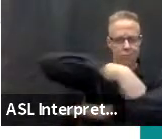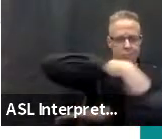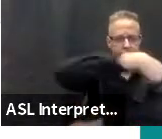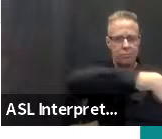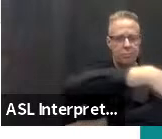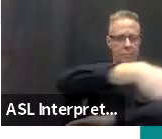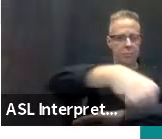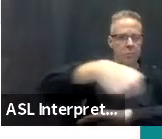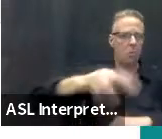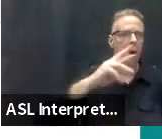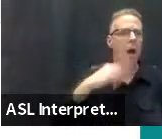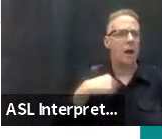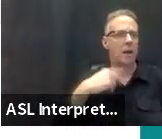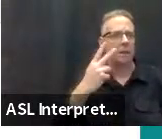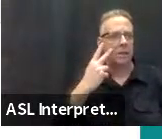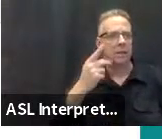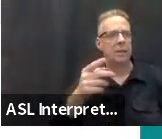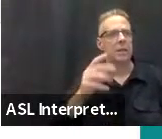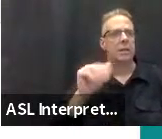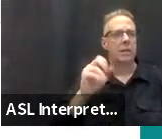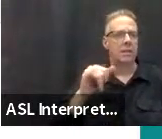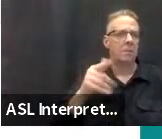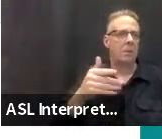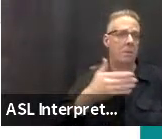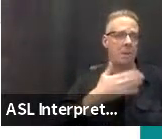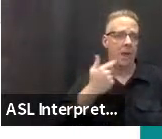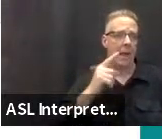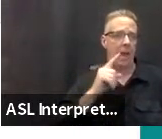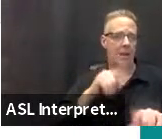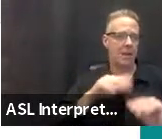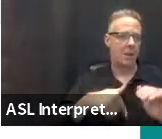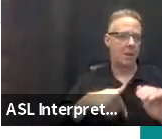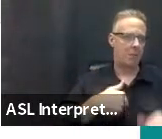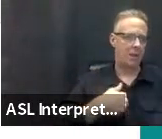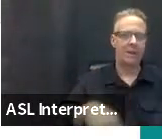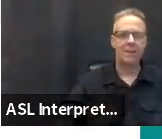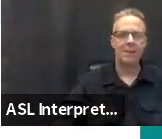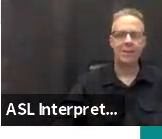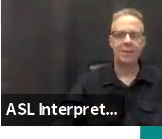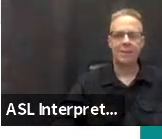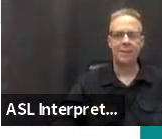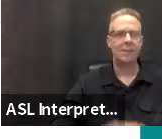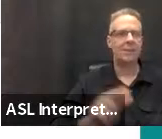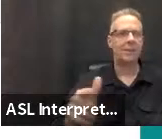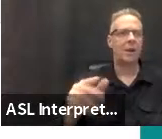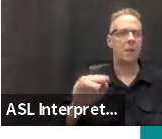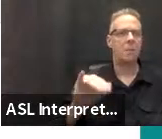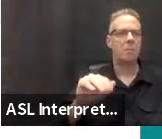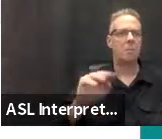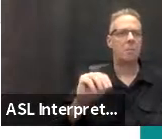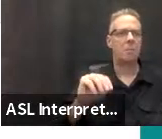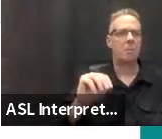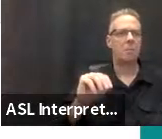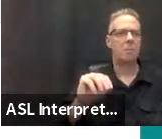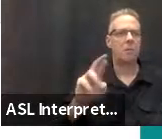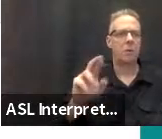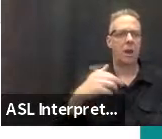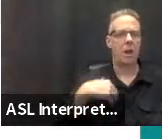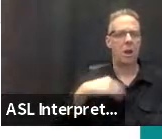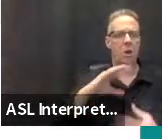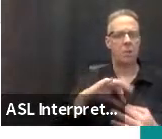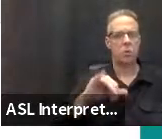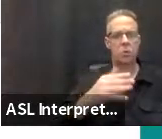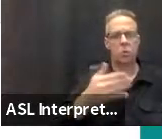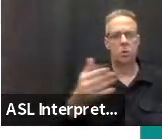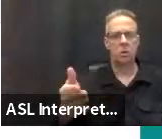Casey, I see you're there, and you could probably speak to this much more eloquently than. And then Michael and Mary have a comment too in the chat. So, Casey, do